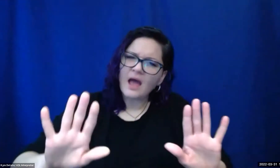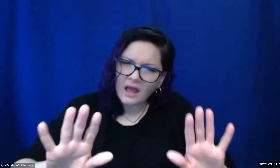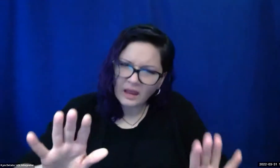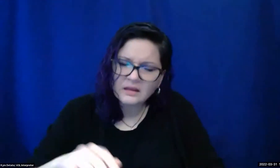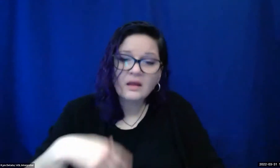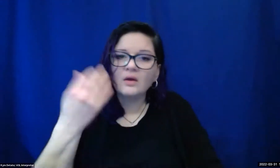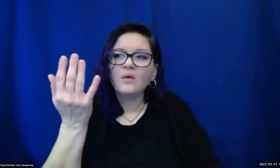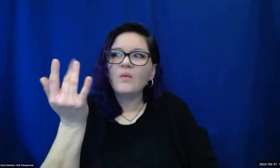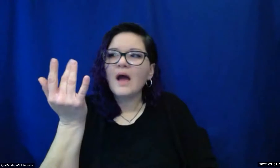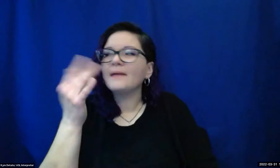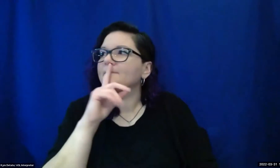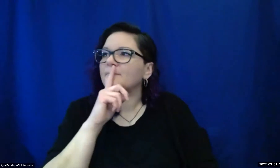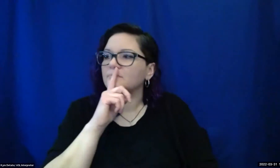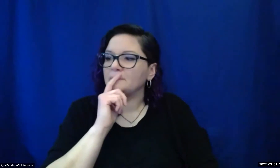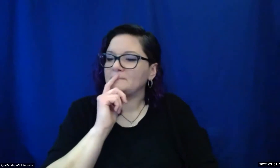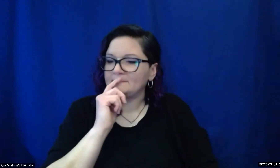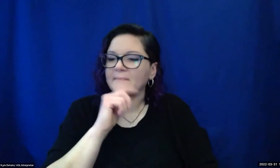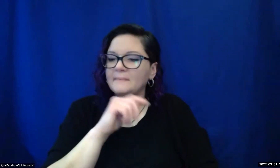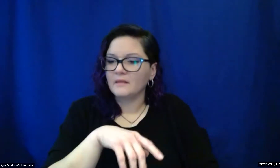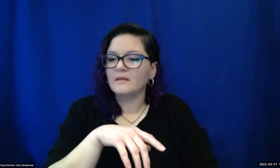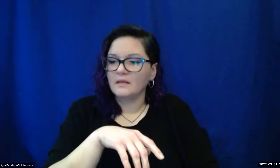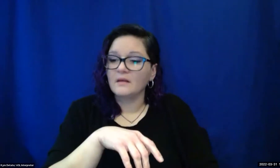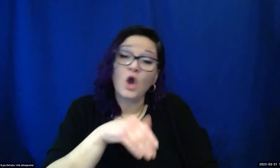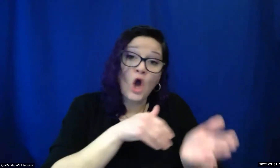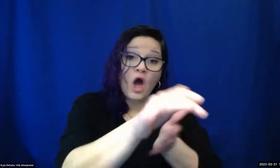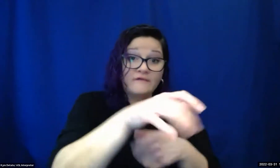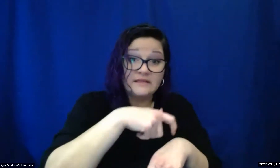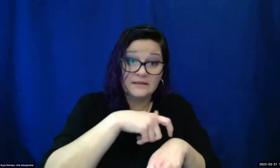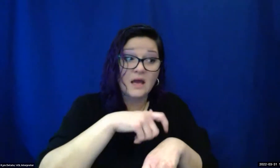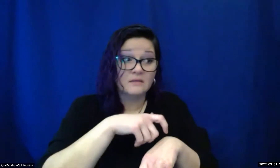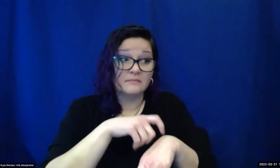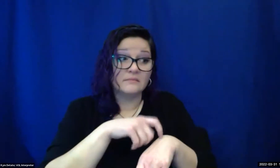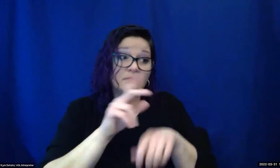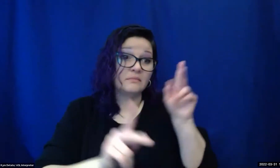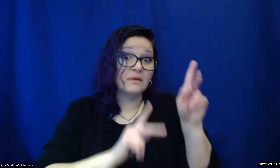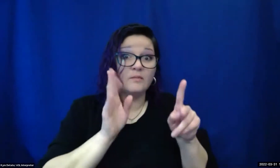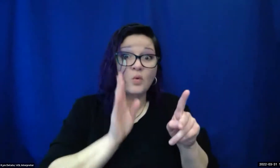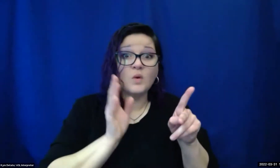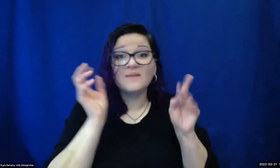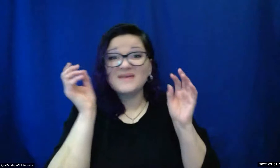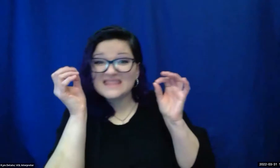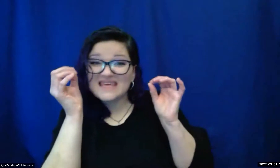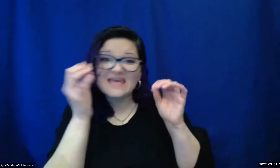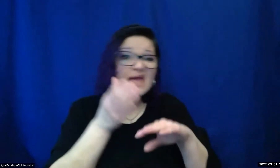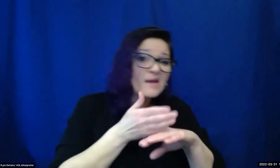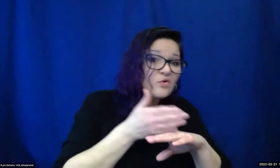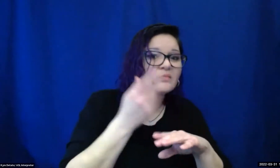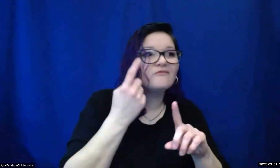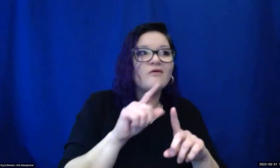because most of the times, a lot of time, we'll have folks who are thinking about improvements